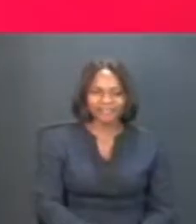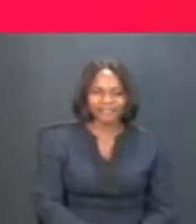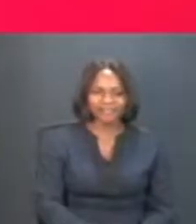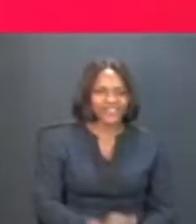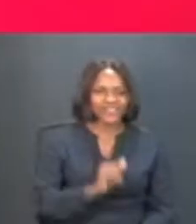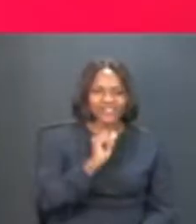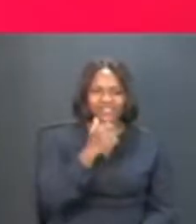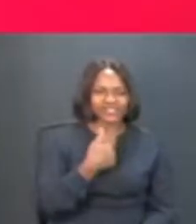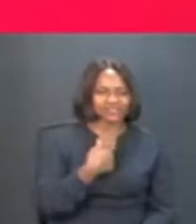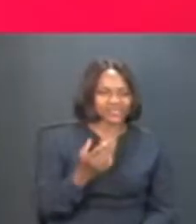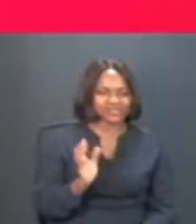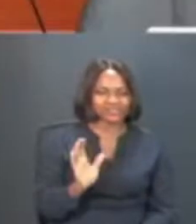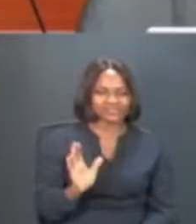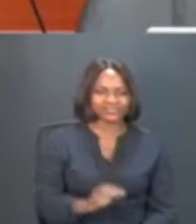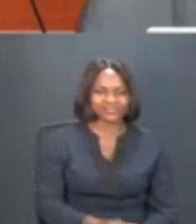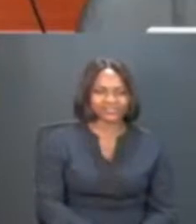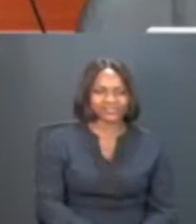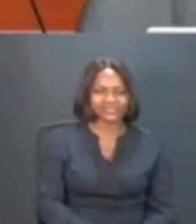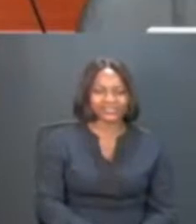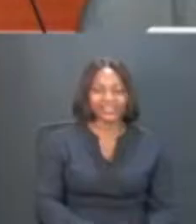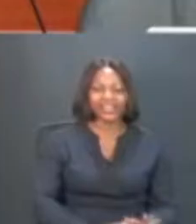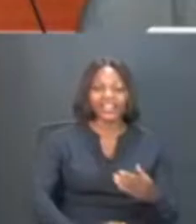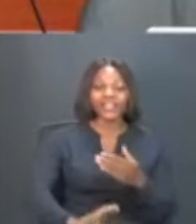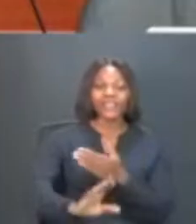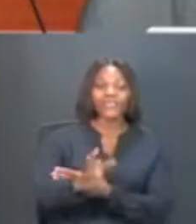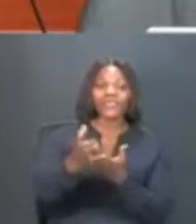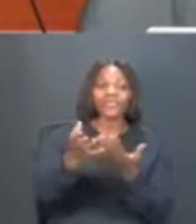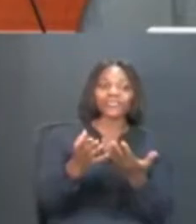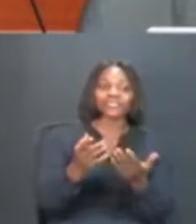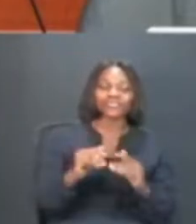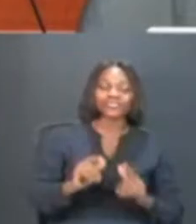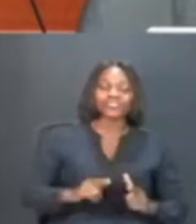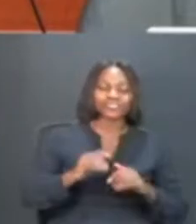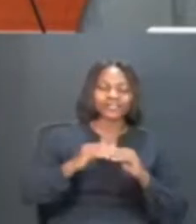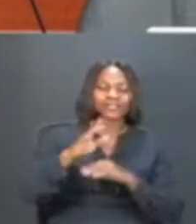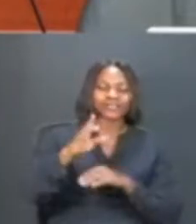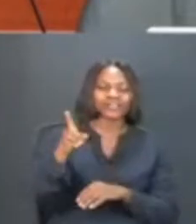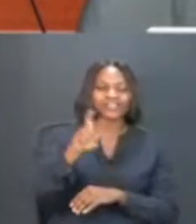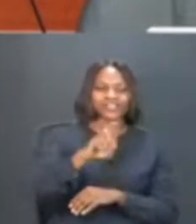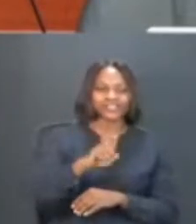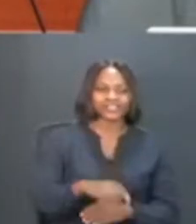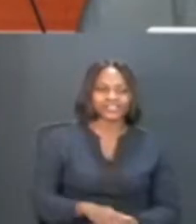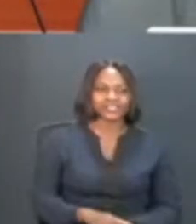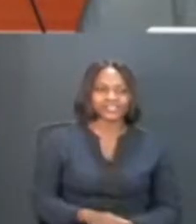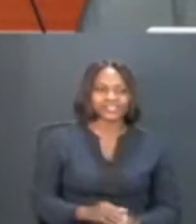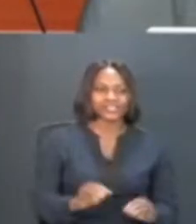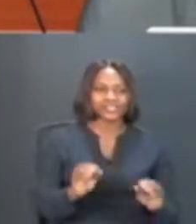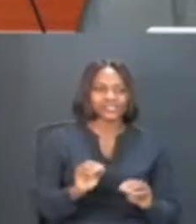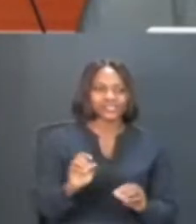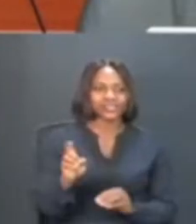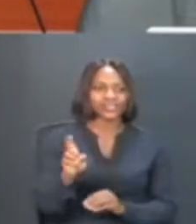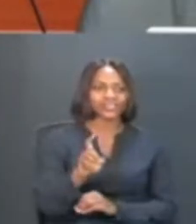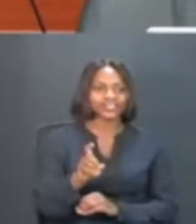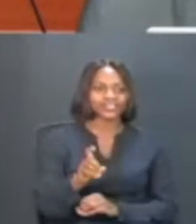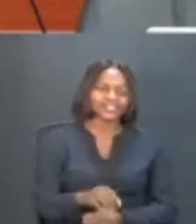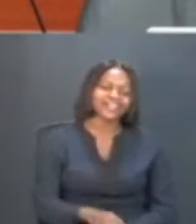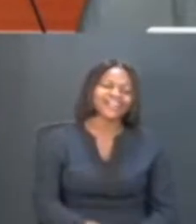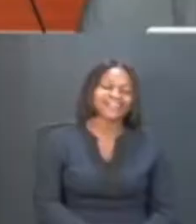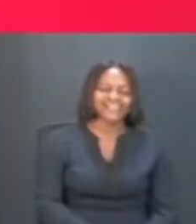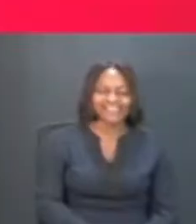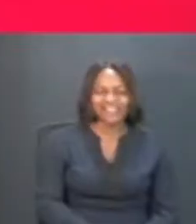me. Mr. Speaker, God willing, you go beyond 100. God willing. Oh no, only 100. Only 100.